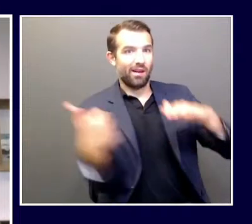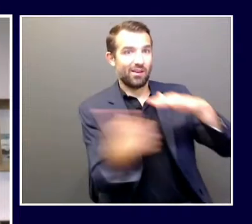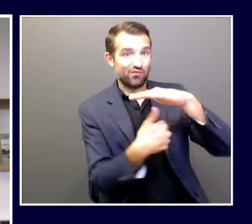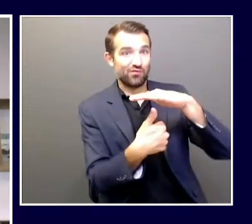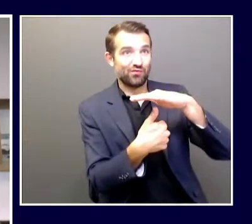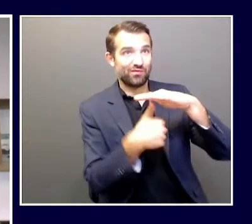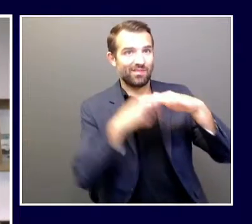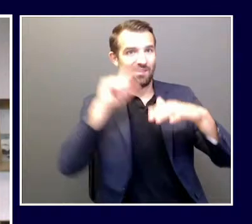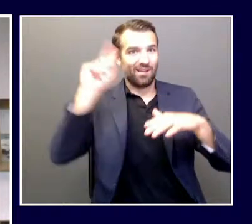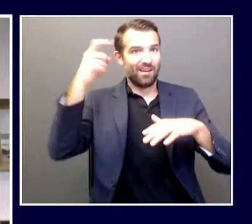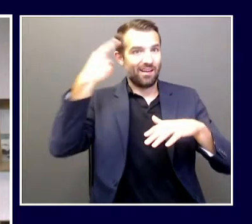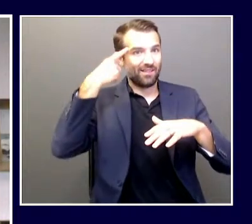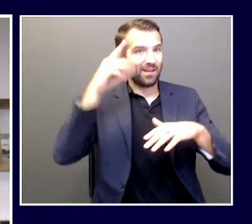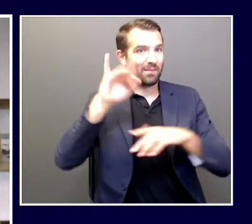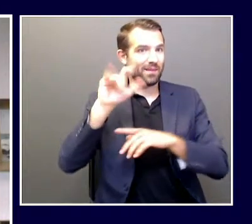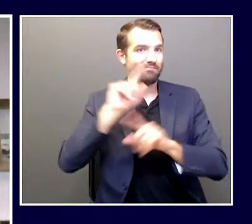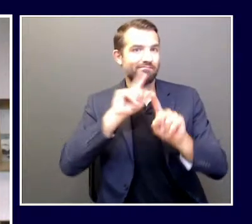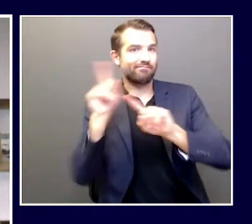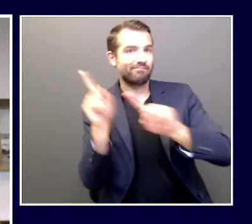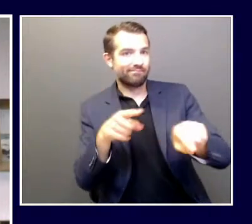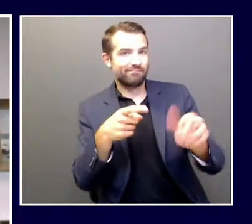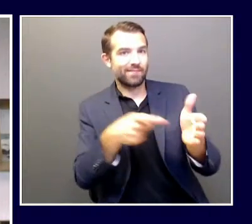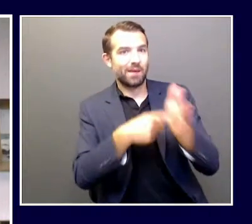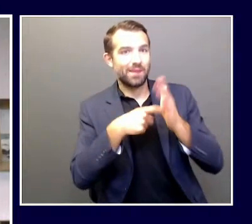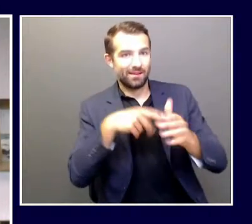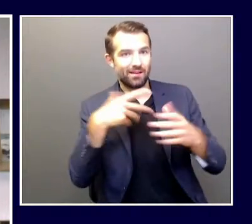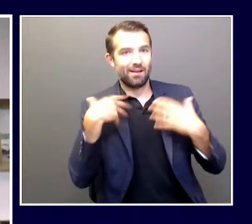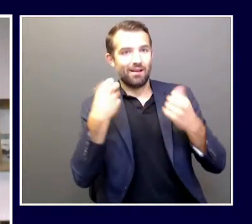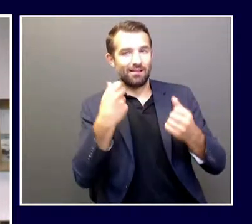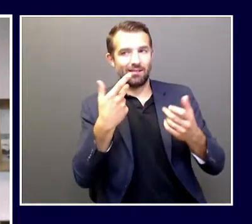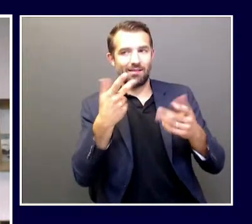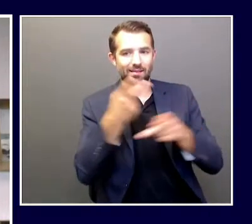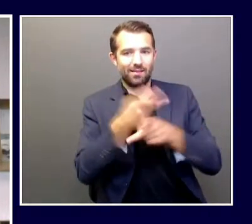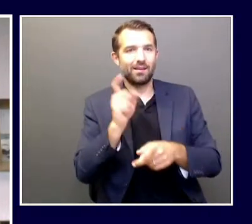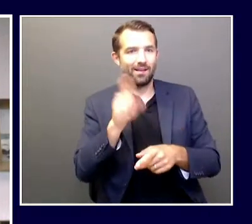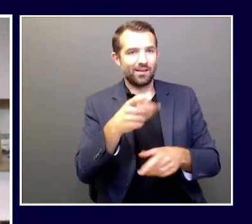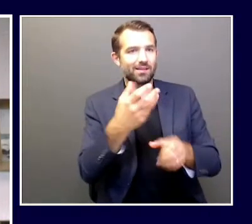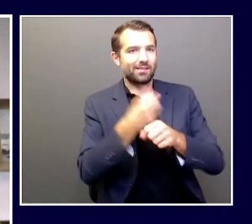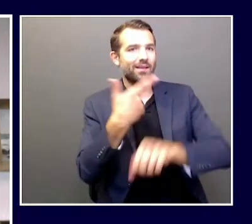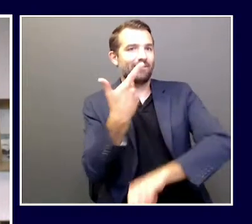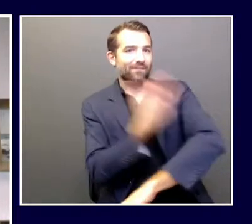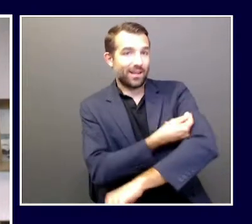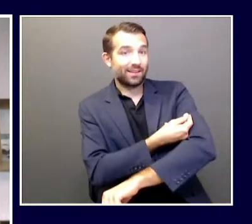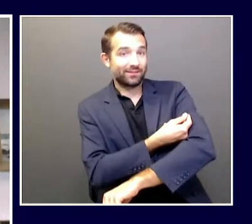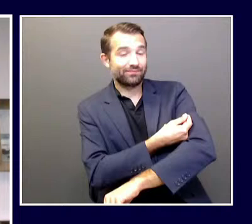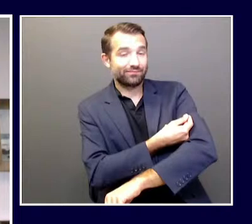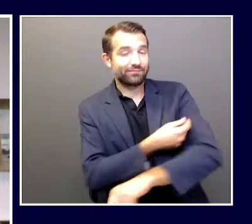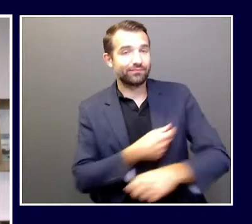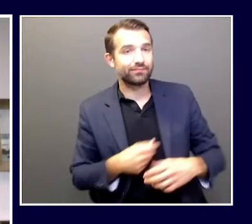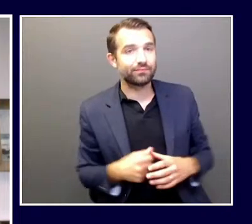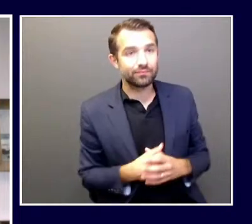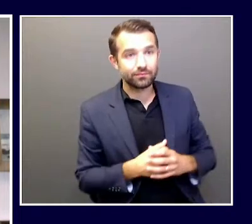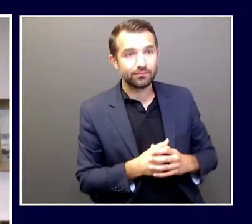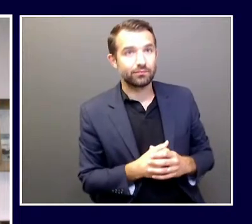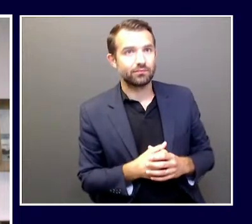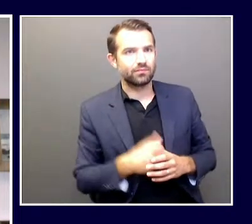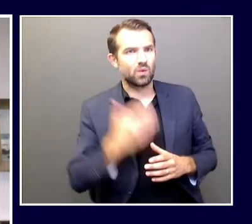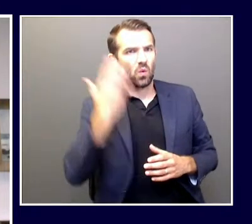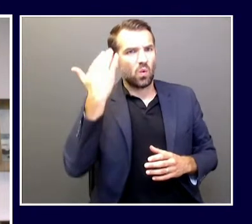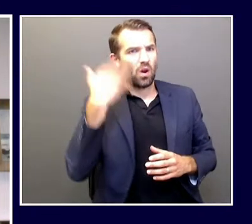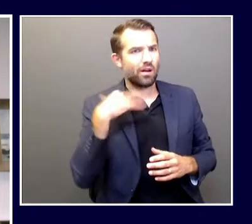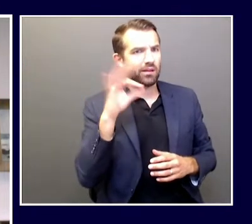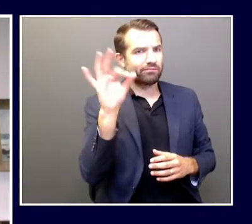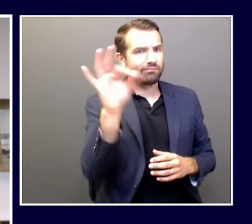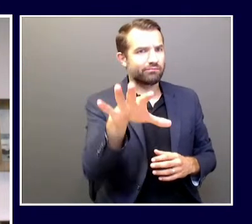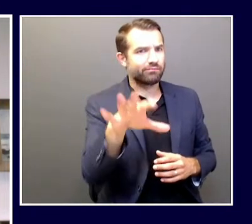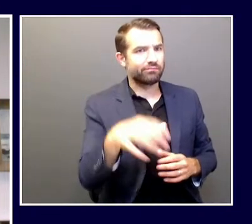around healthcare workers becoming vaccinated. The reason I mention this to connect the dot even more completely is, as we've talked about